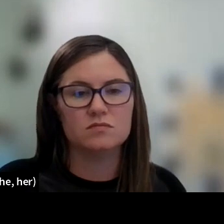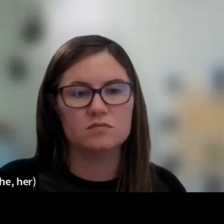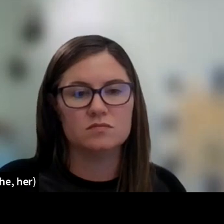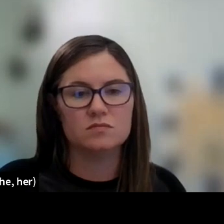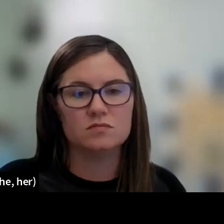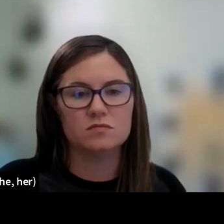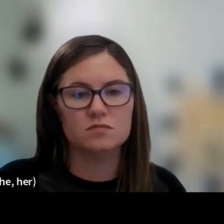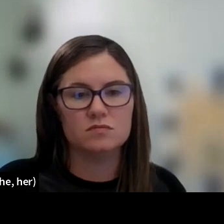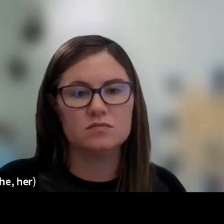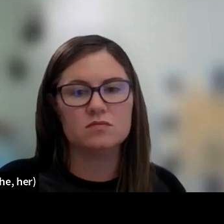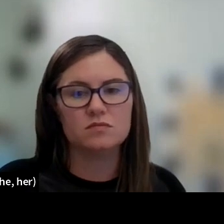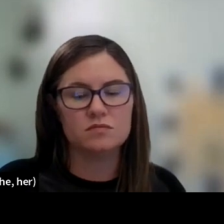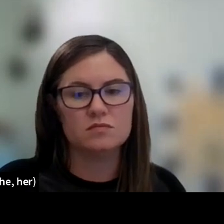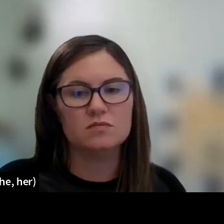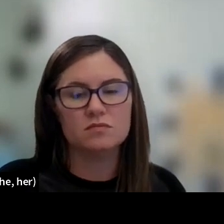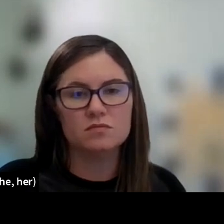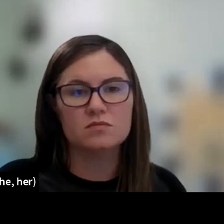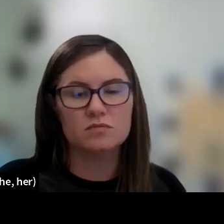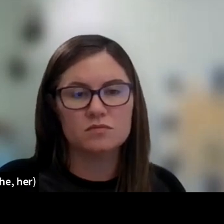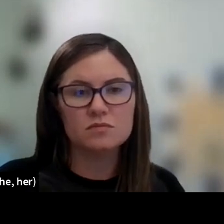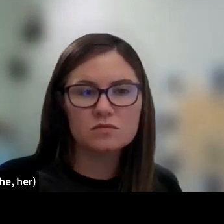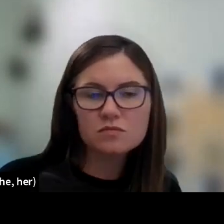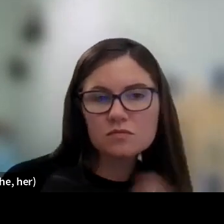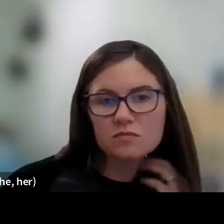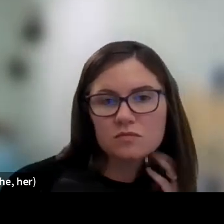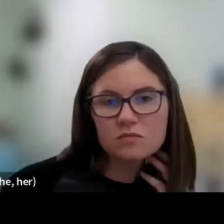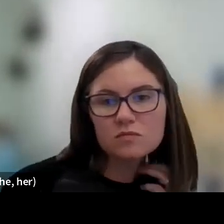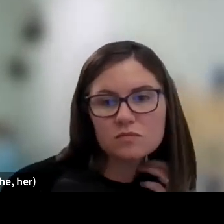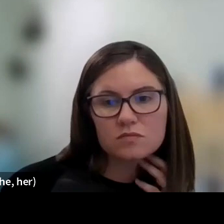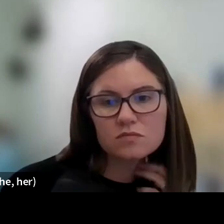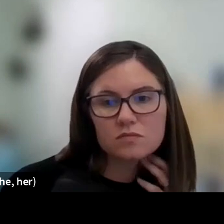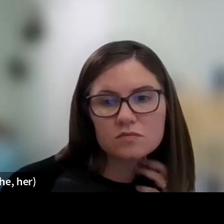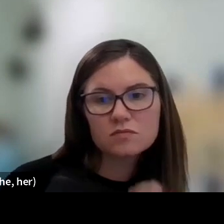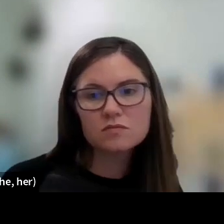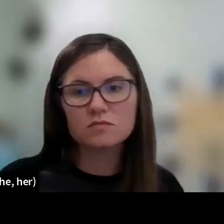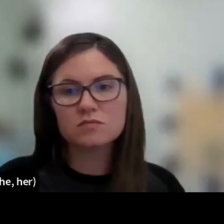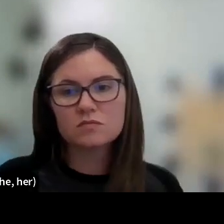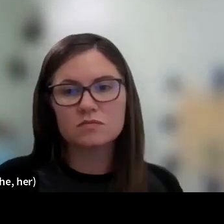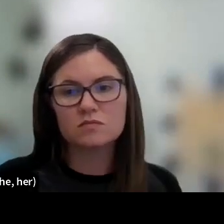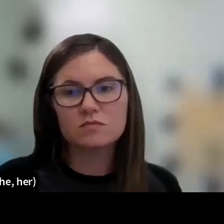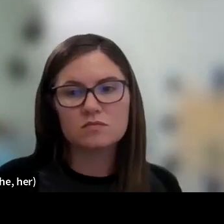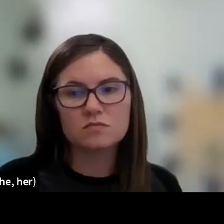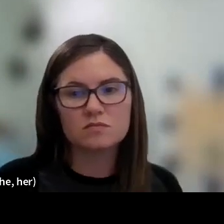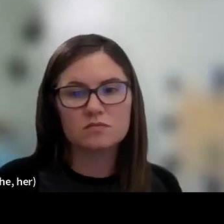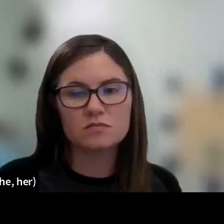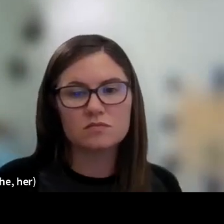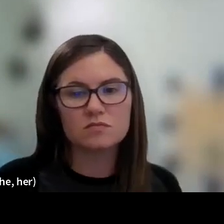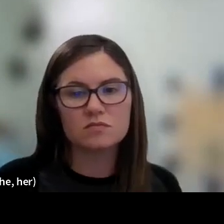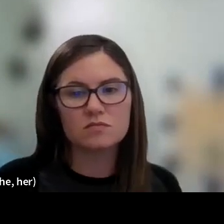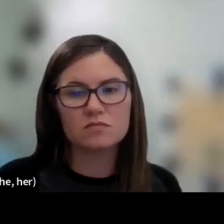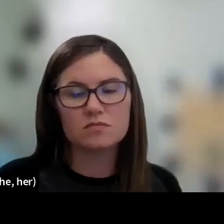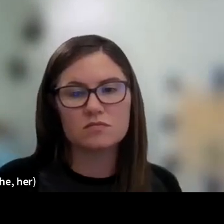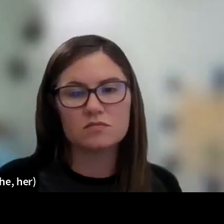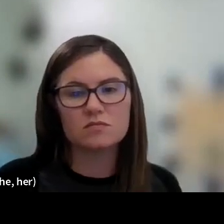started having anxiety. Pero cuando yo pues recibí una solicitud